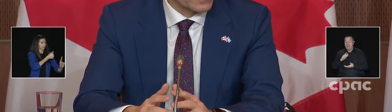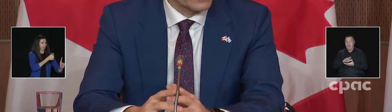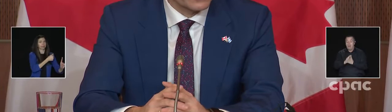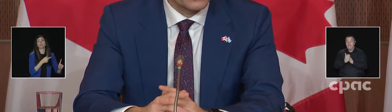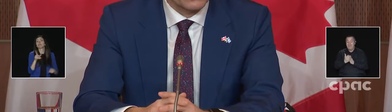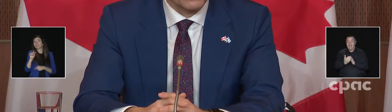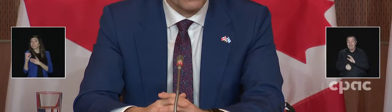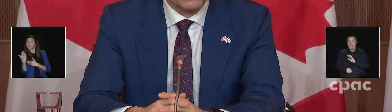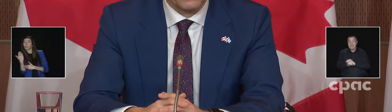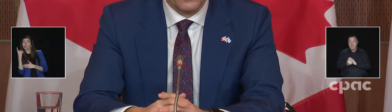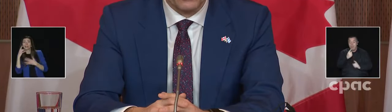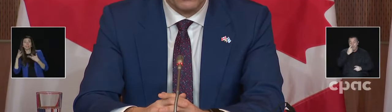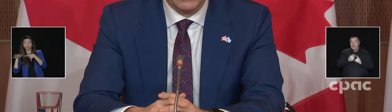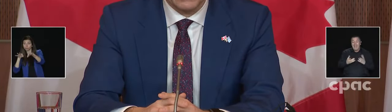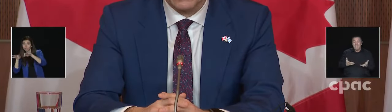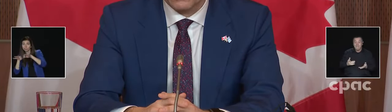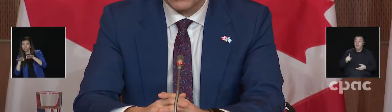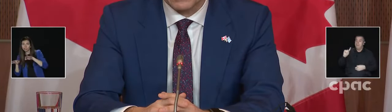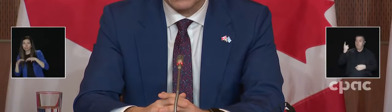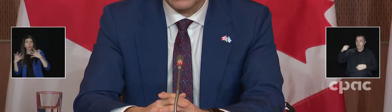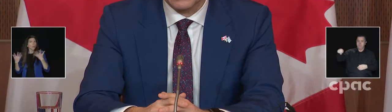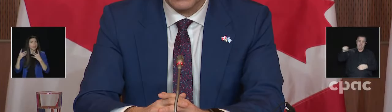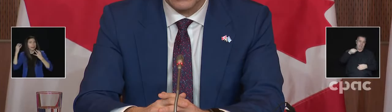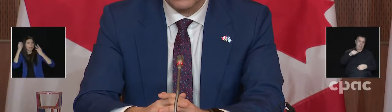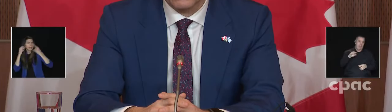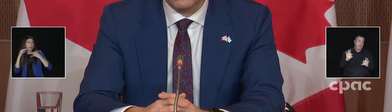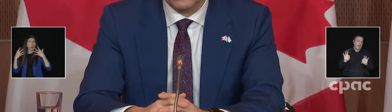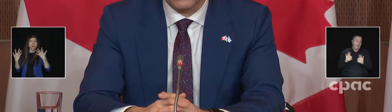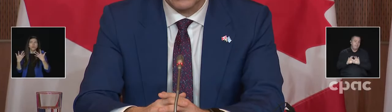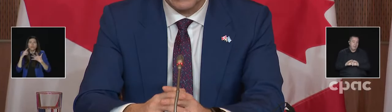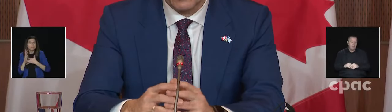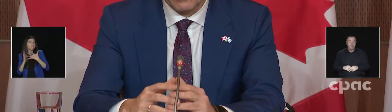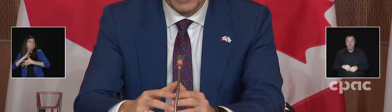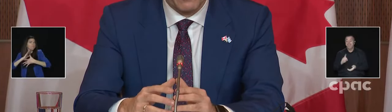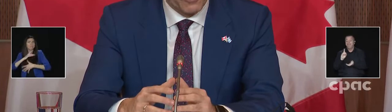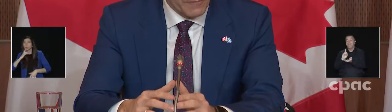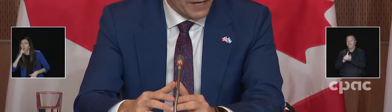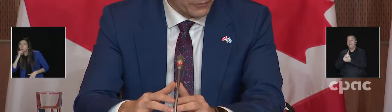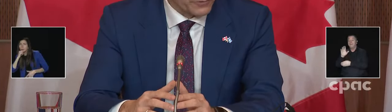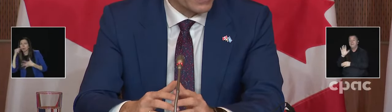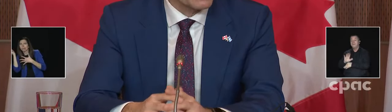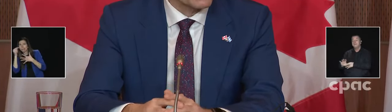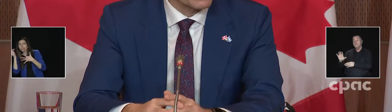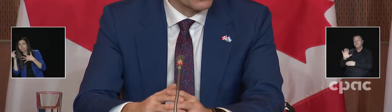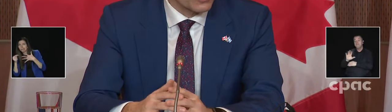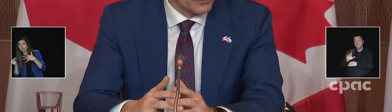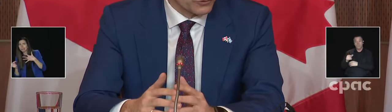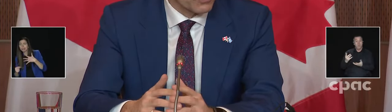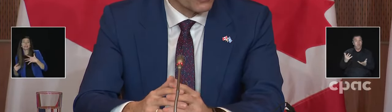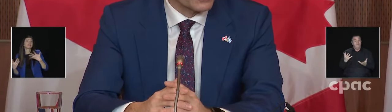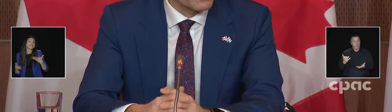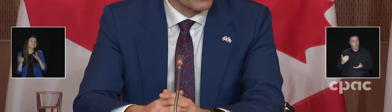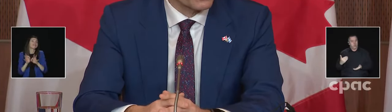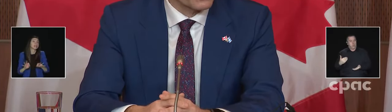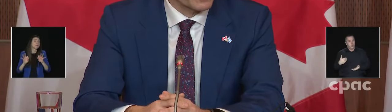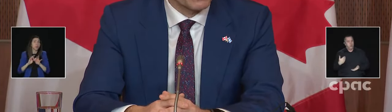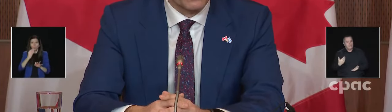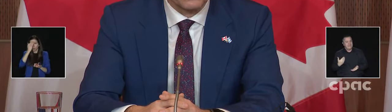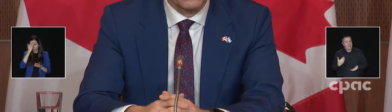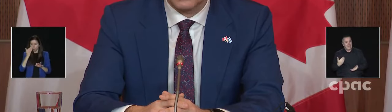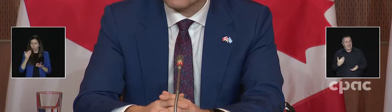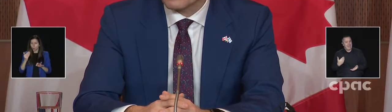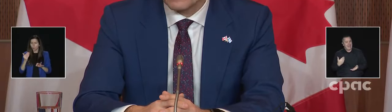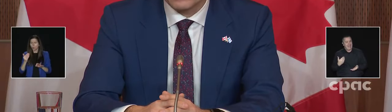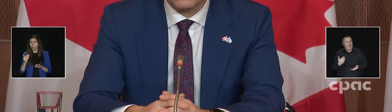morning that clinicians will want to follow in order that this is used not only in the proper manner, but also for the most important